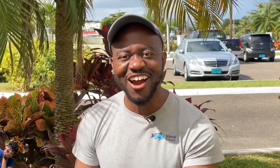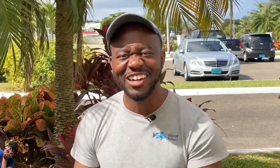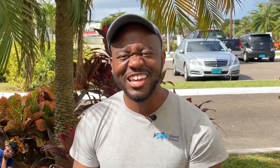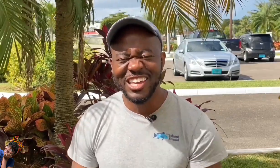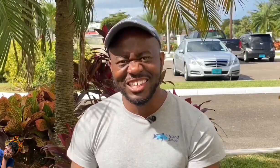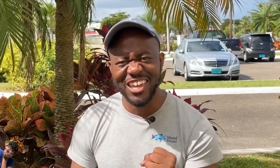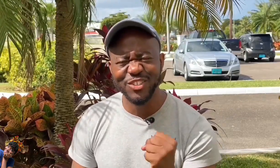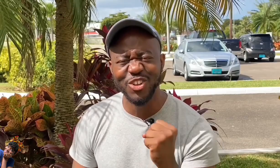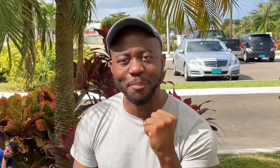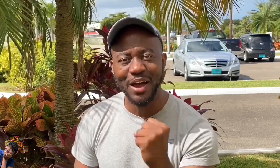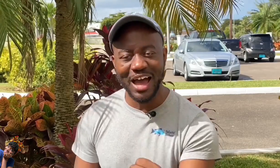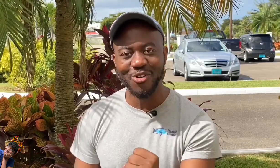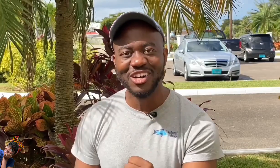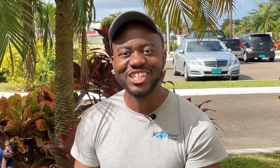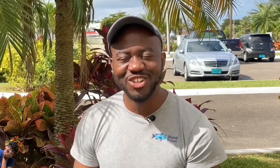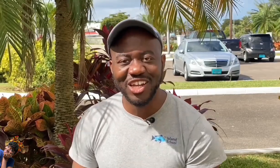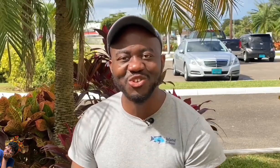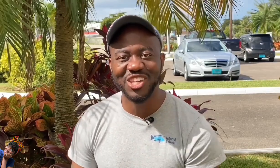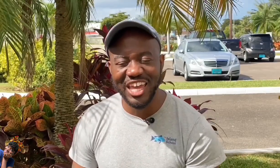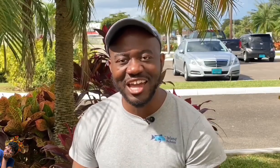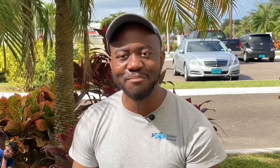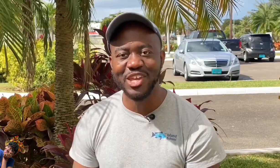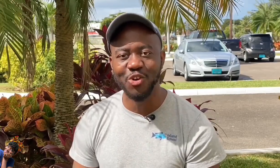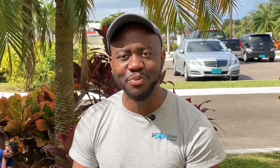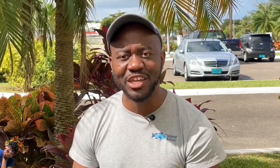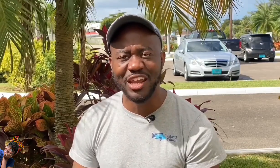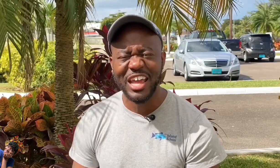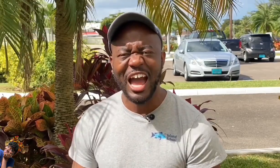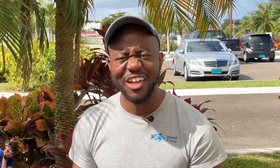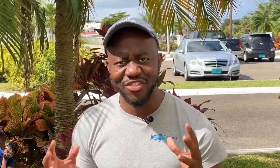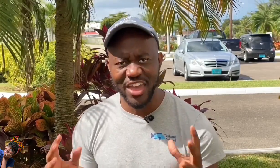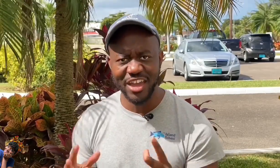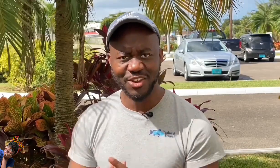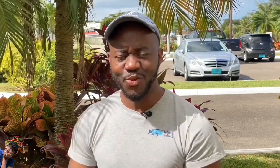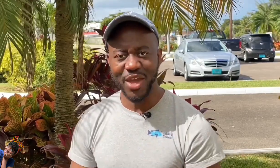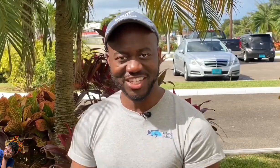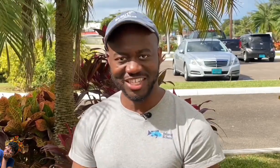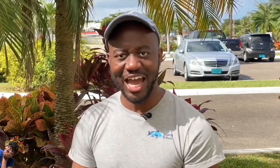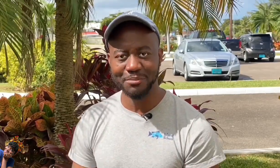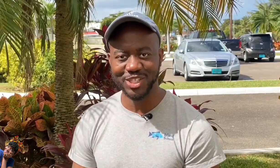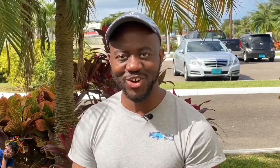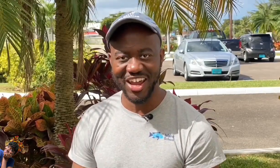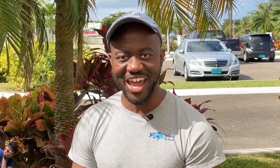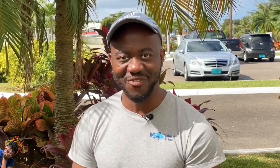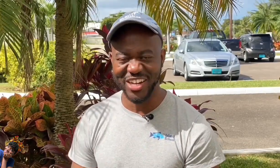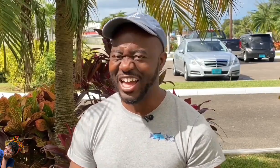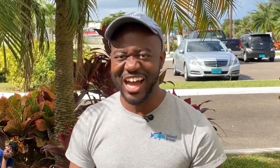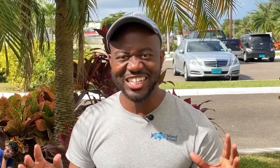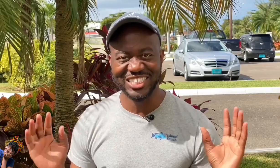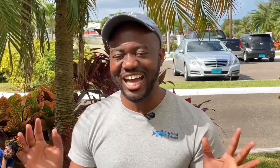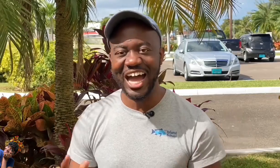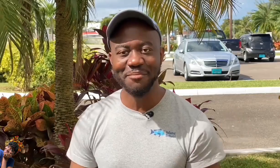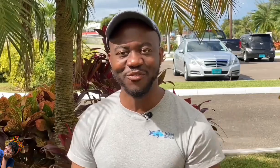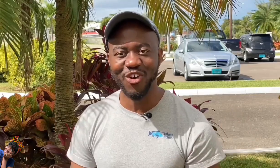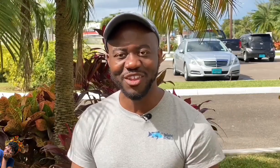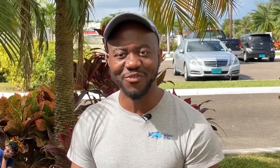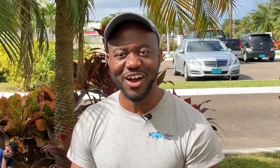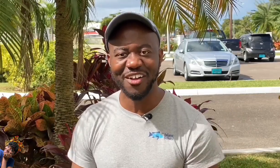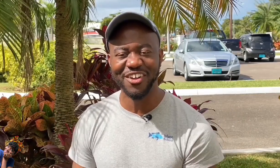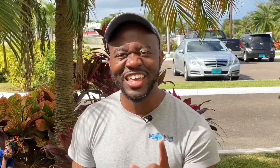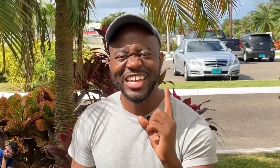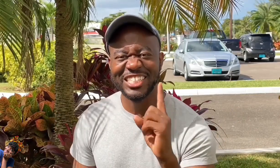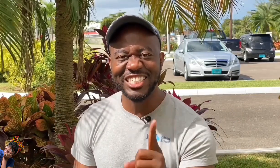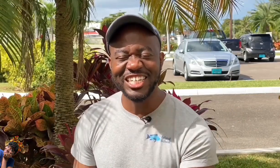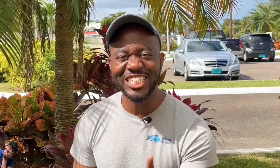your heart, he gives you the power so that you can be obedient. And then, when it's time to go to heaven and stand before